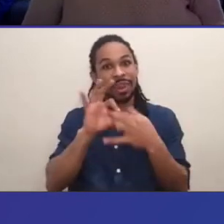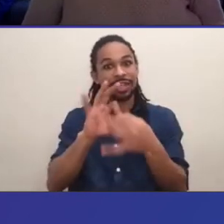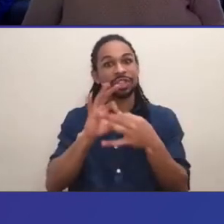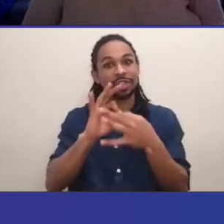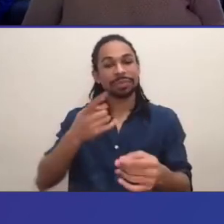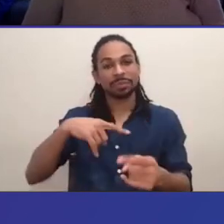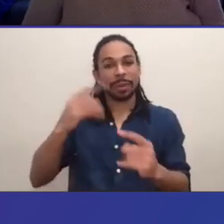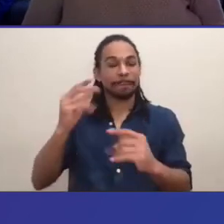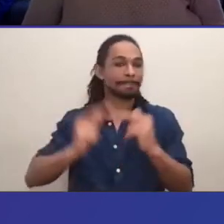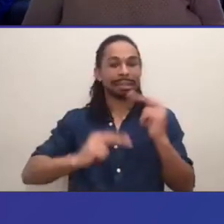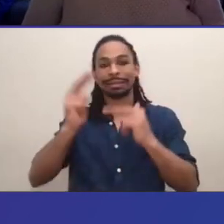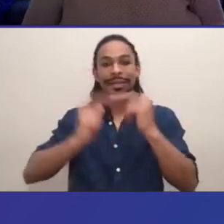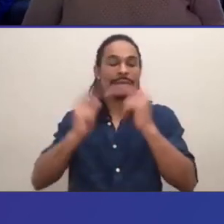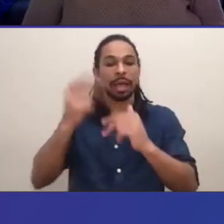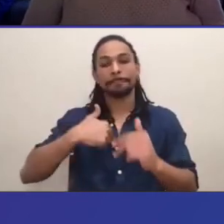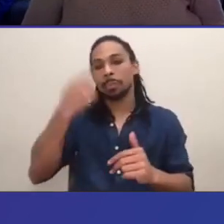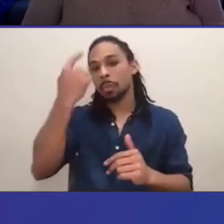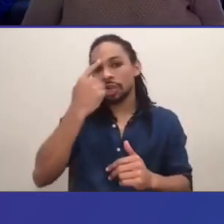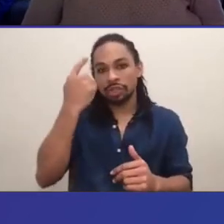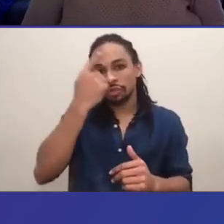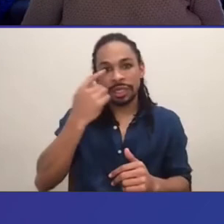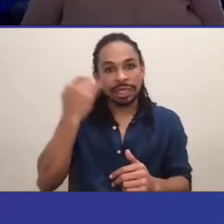building, I'm wondering about,